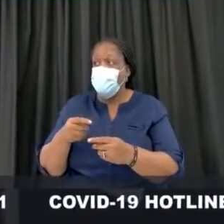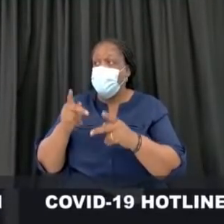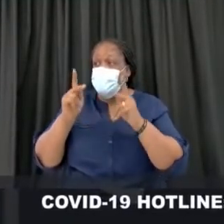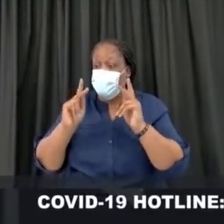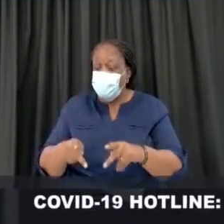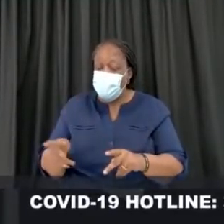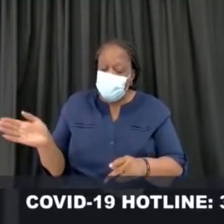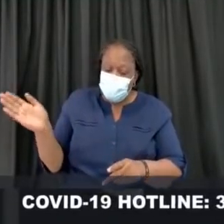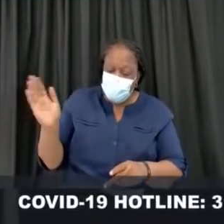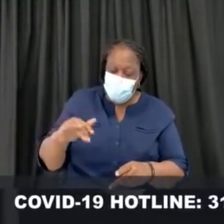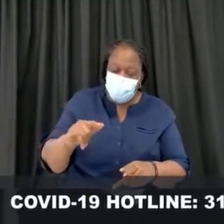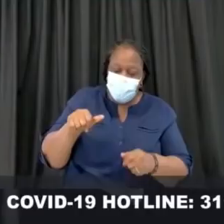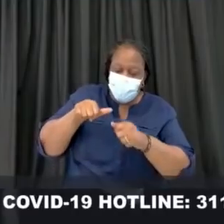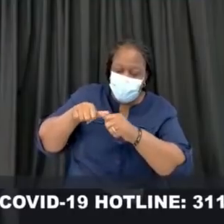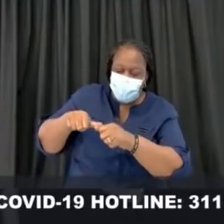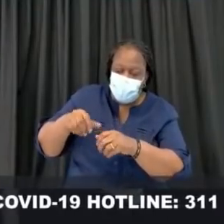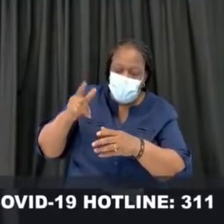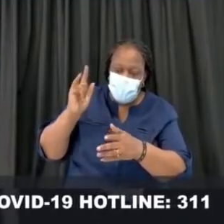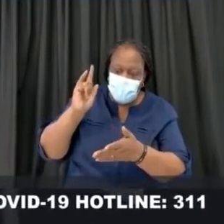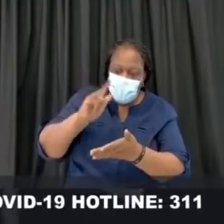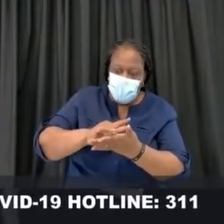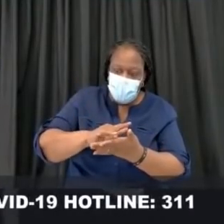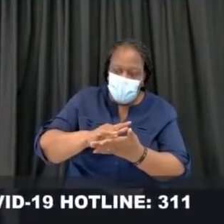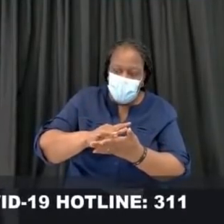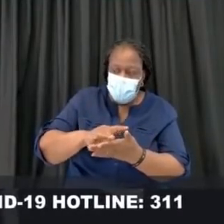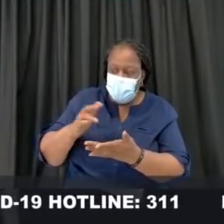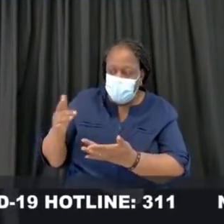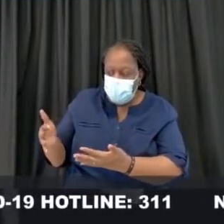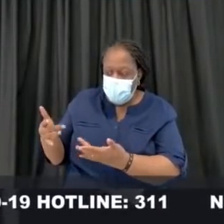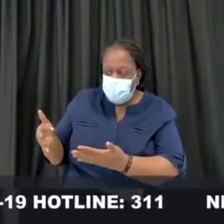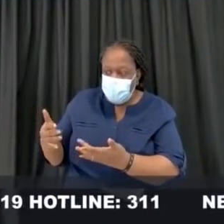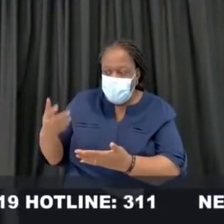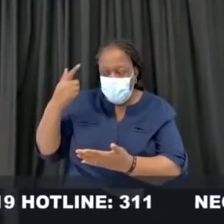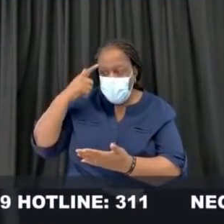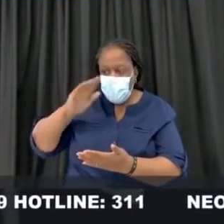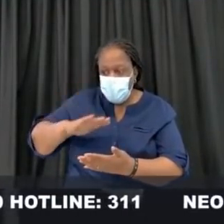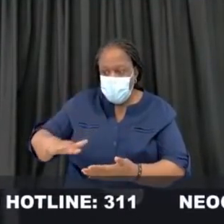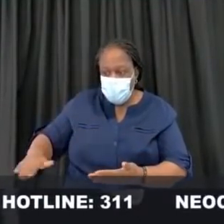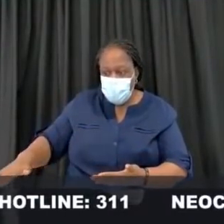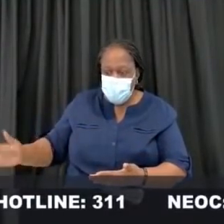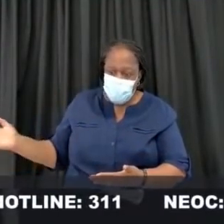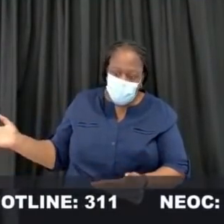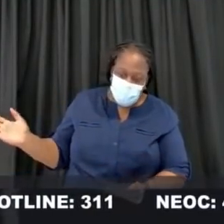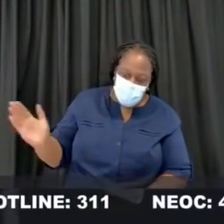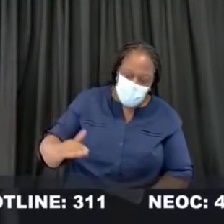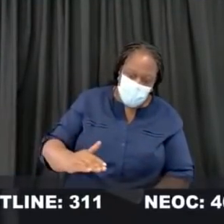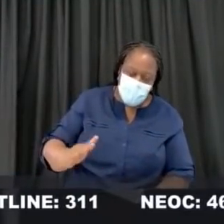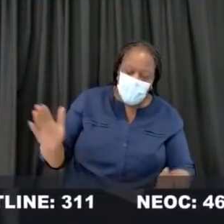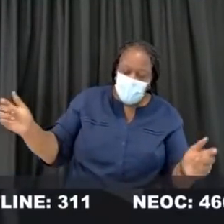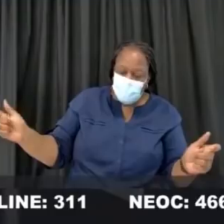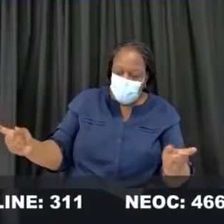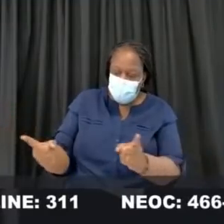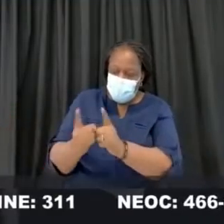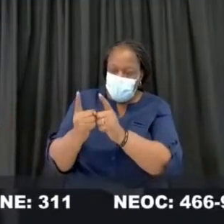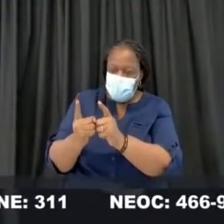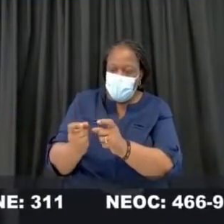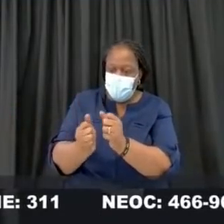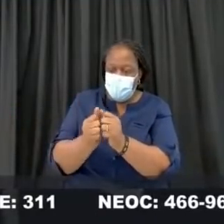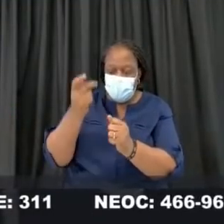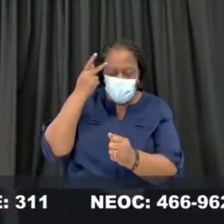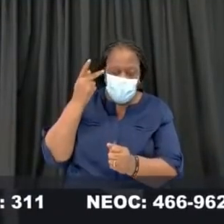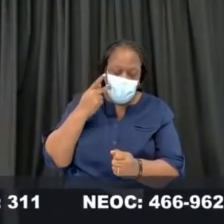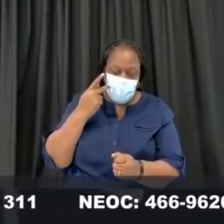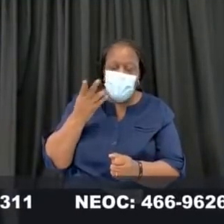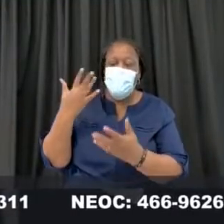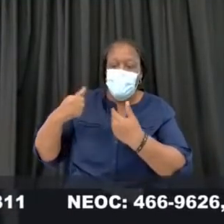will be processed, and then accommodation will be made for the child to meet up with the parents or guardian, whoever the